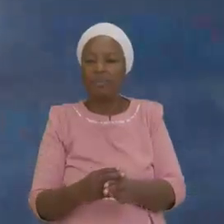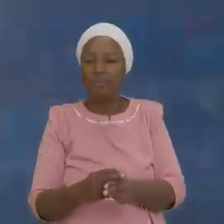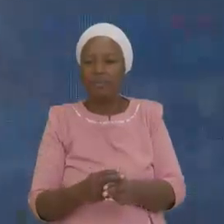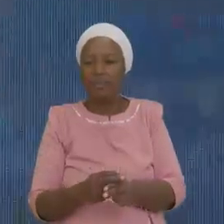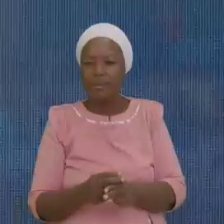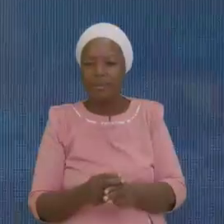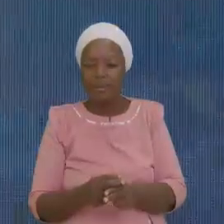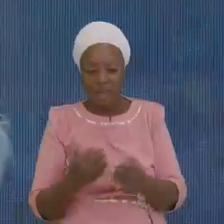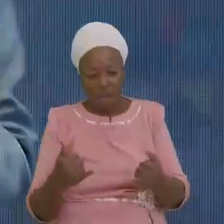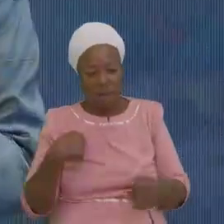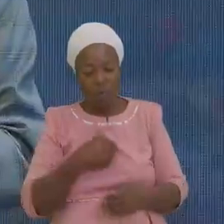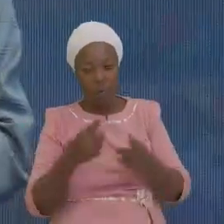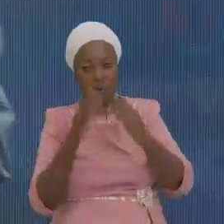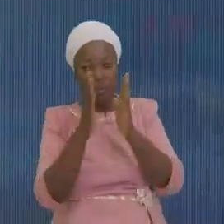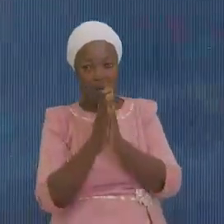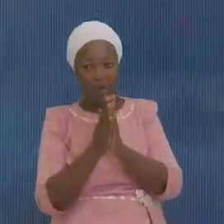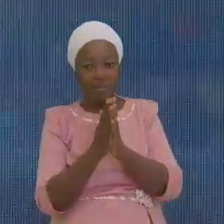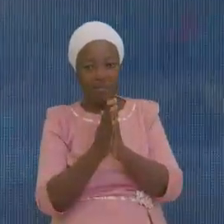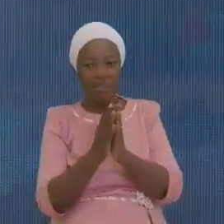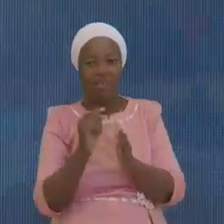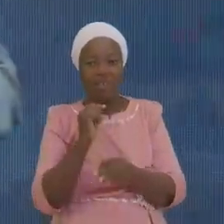Heads bowed and eyes closed.